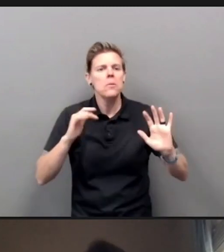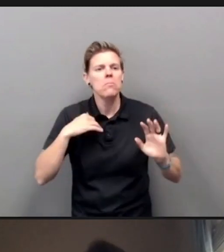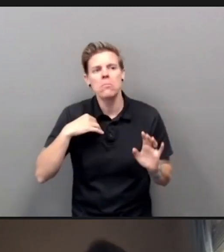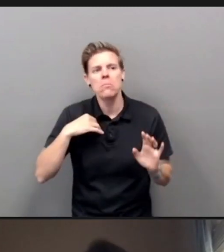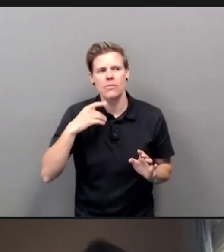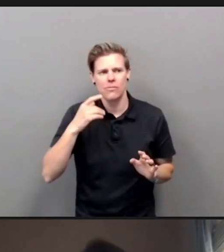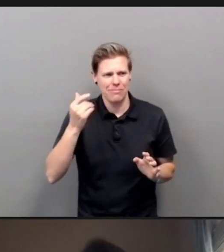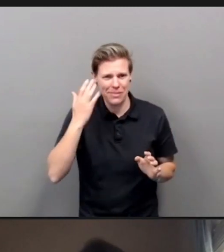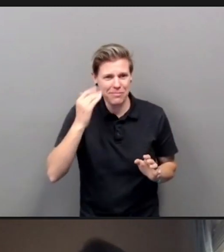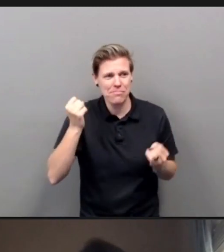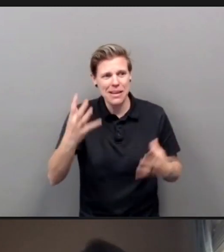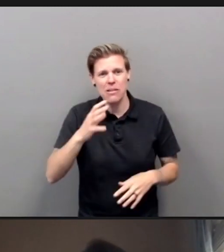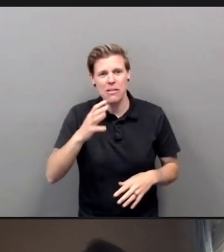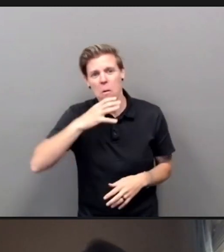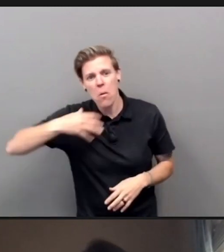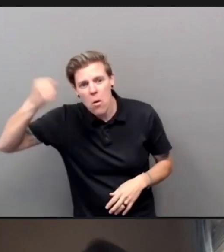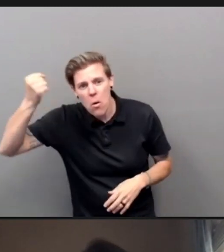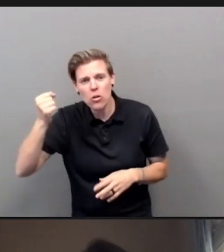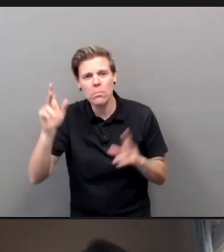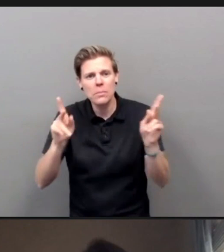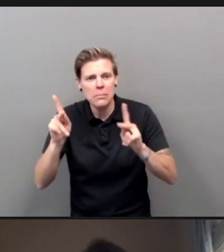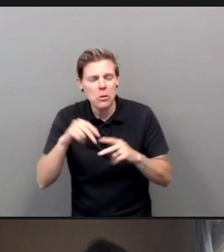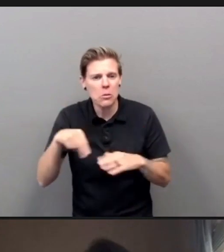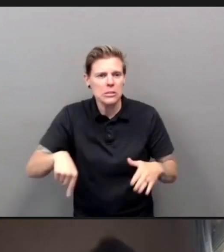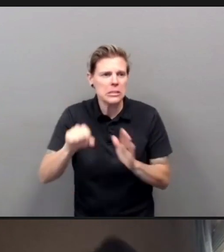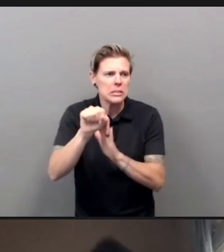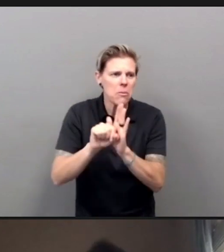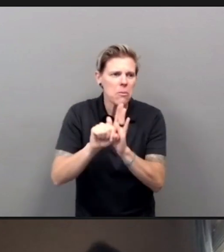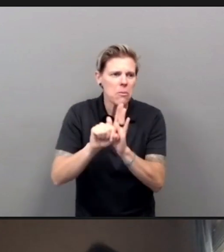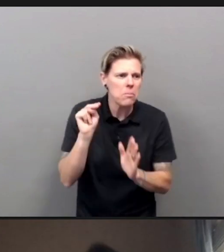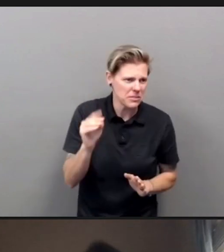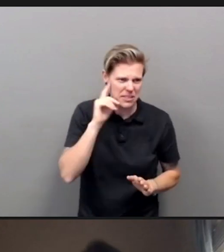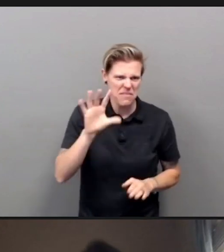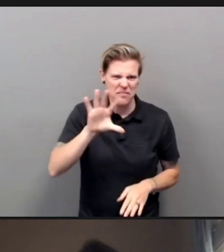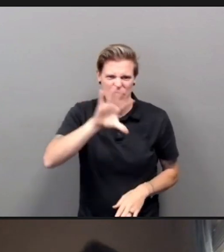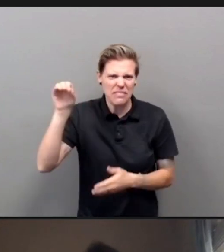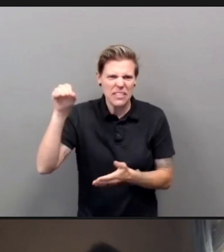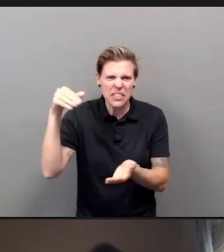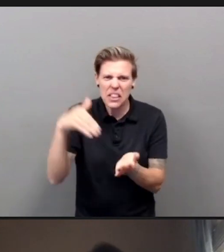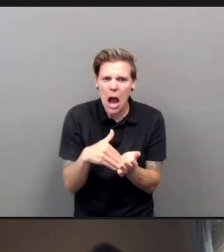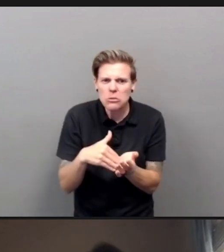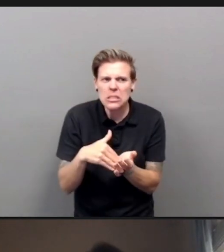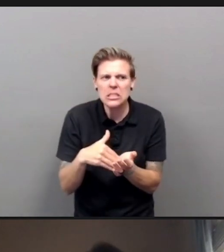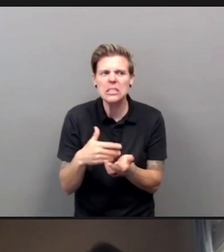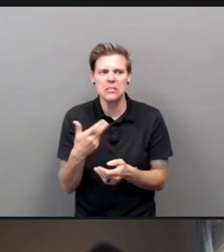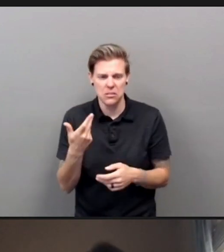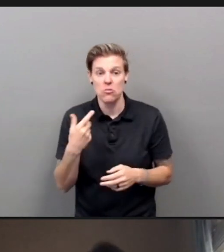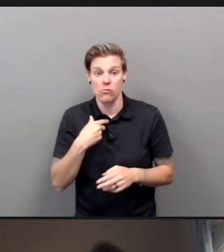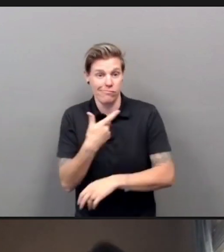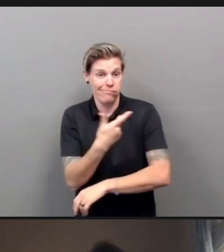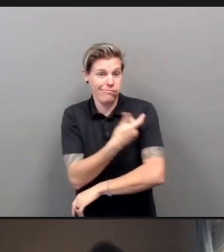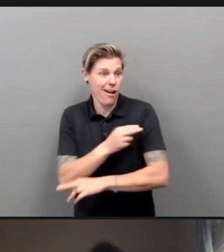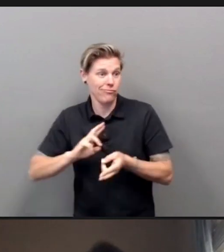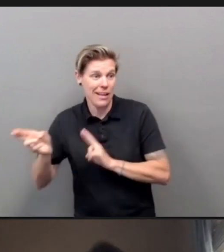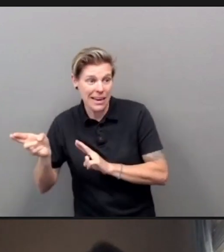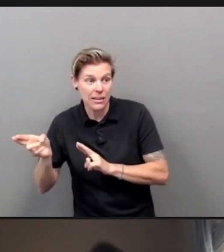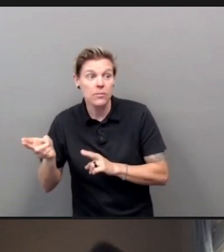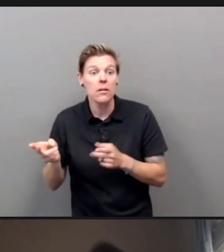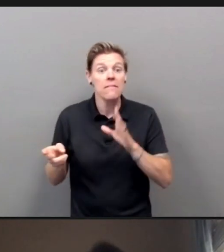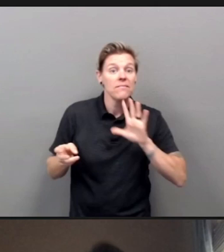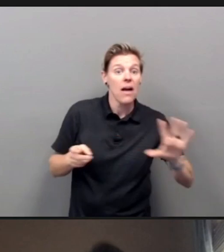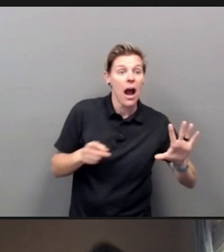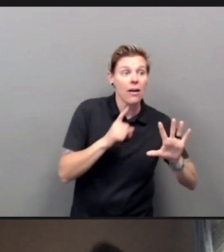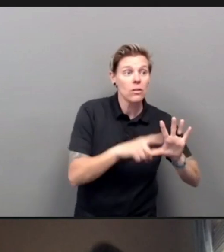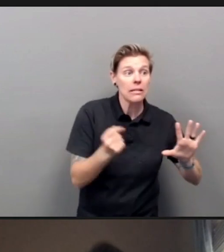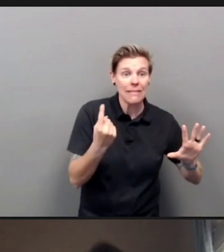going to be over 250,000 vaccines. And then of course 5 to 11, which we're all eagerly awaiting. That's going to be a push.